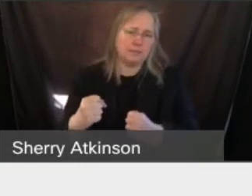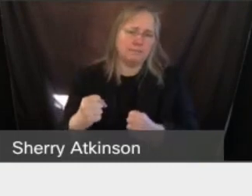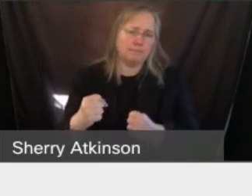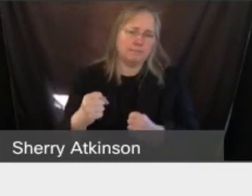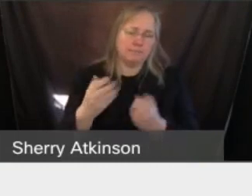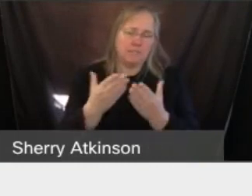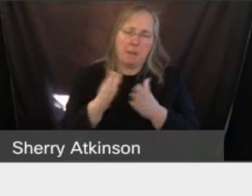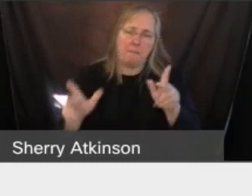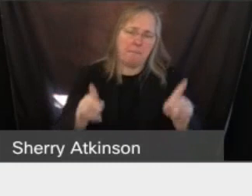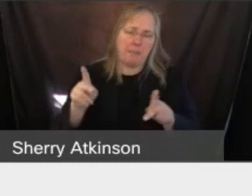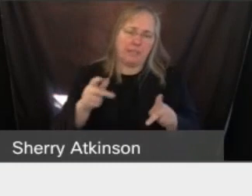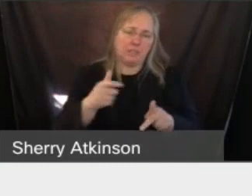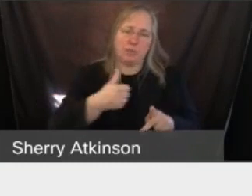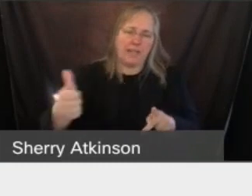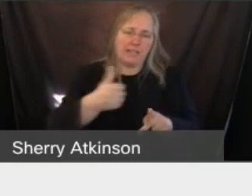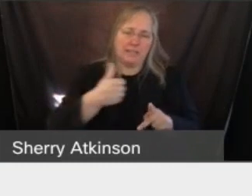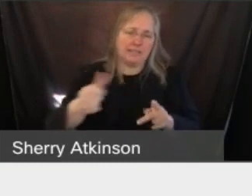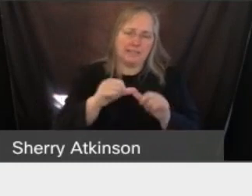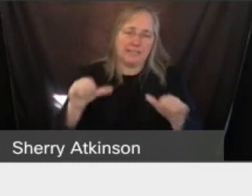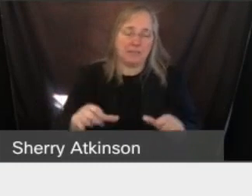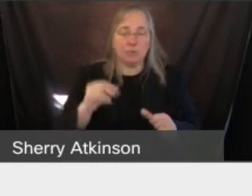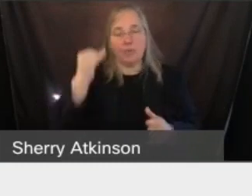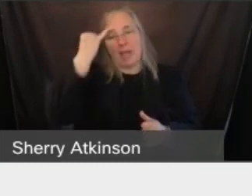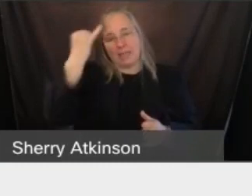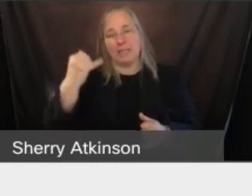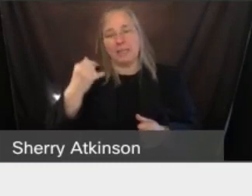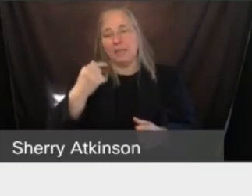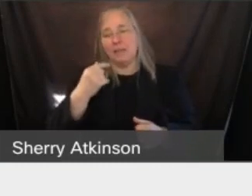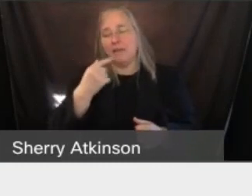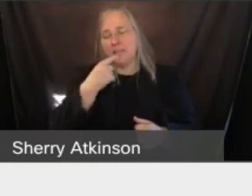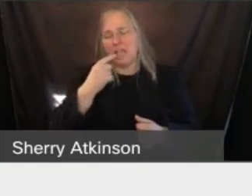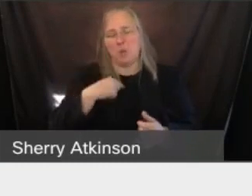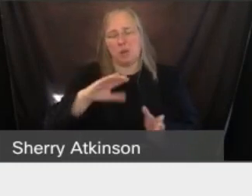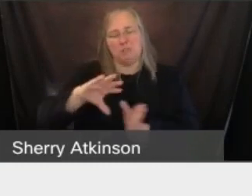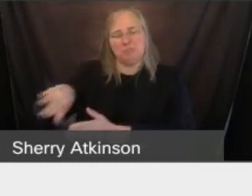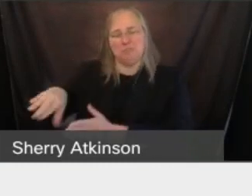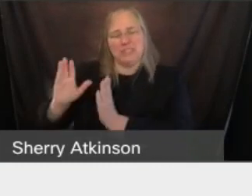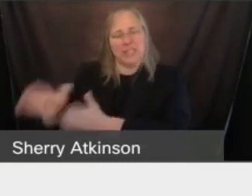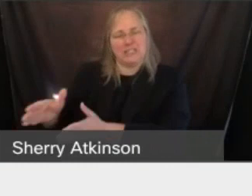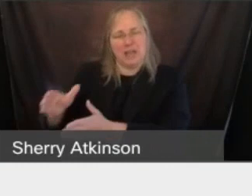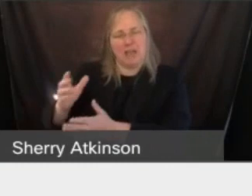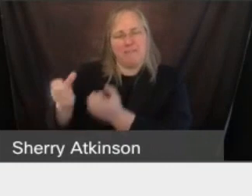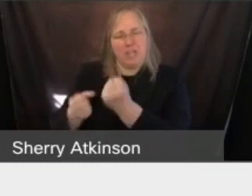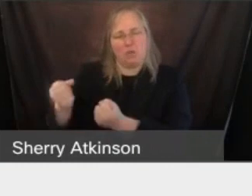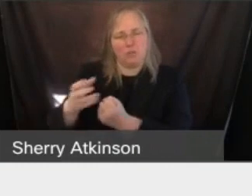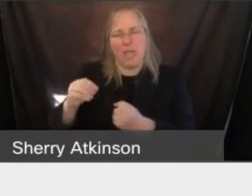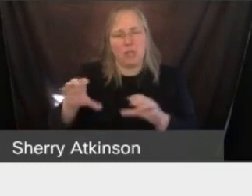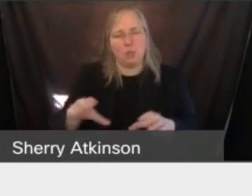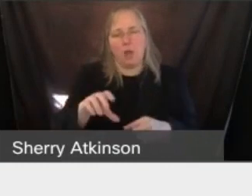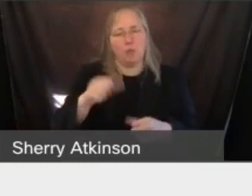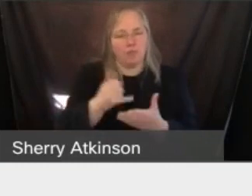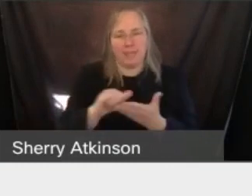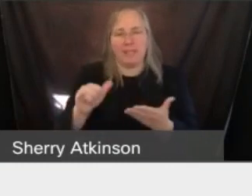public transit system. So the idea of saying we're going to set aside vehicles and do other things, it makes it a